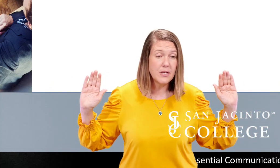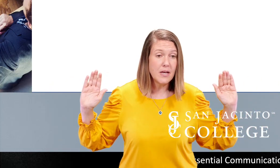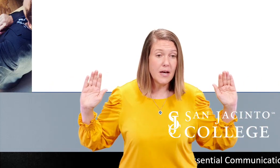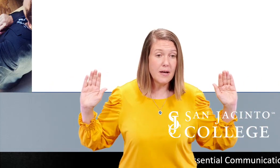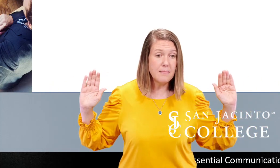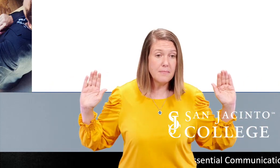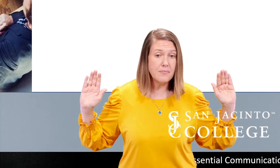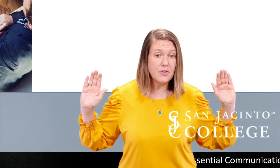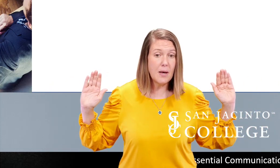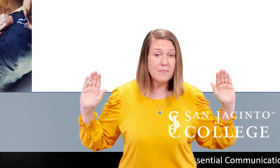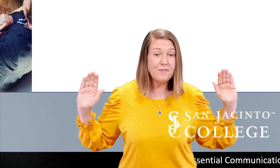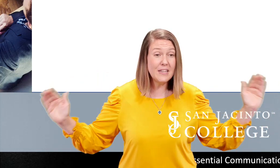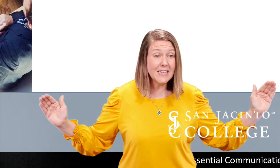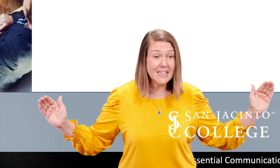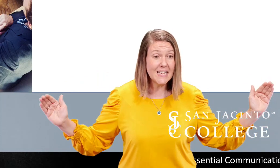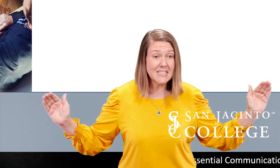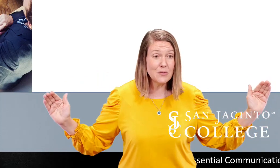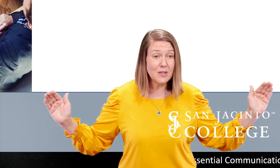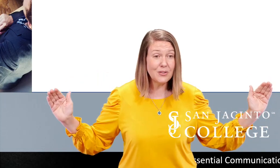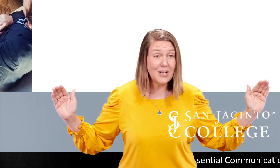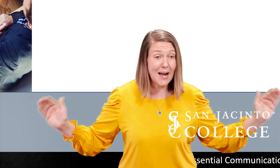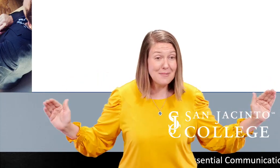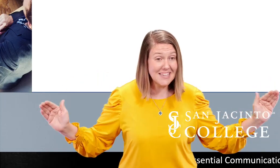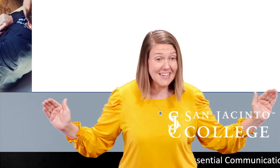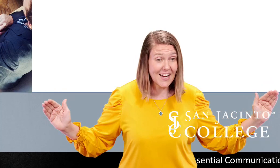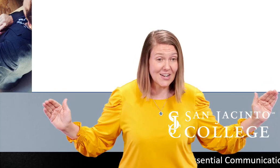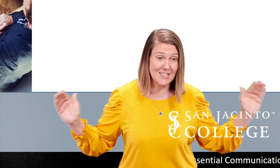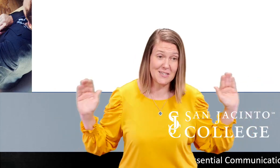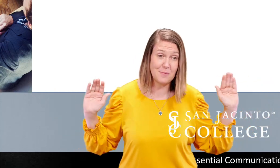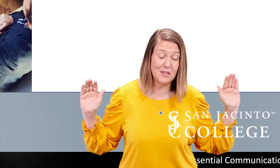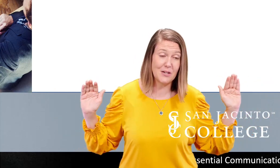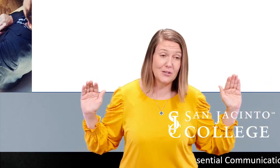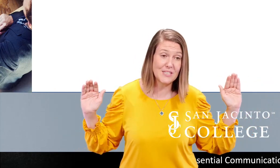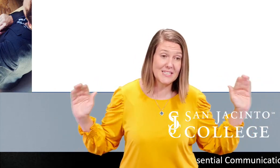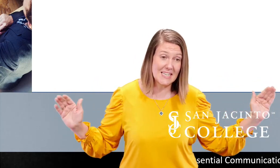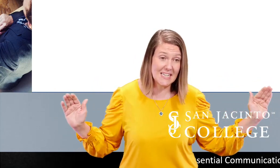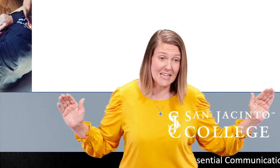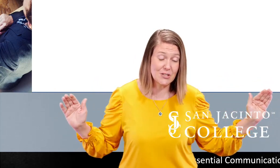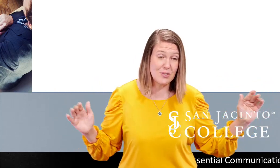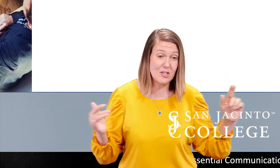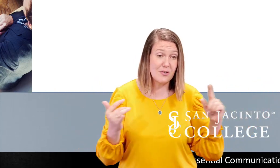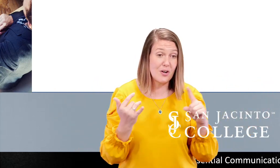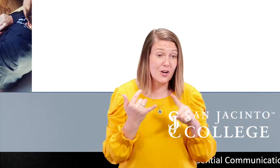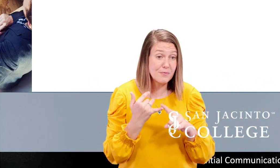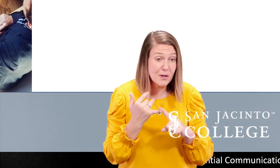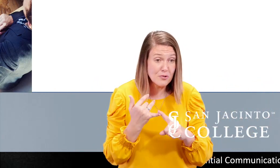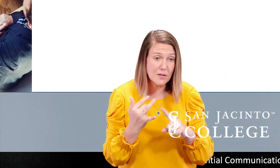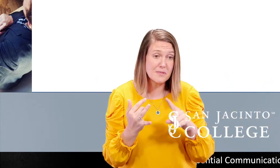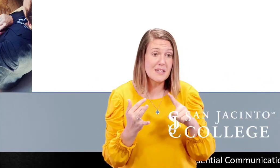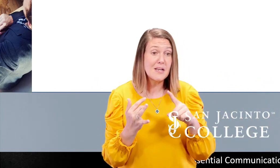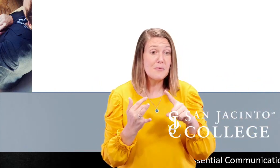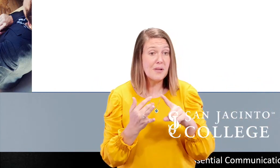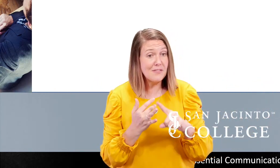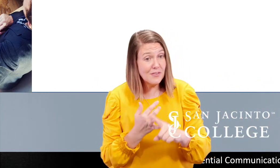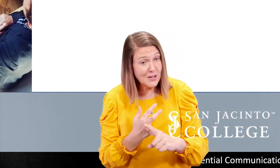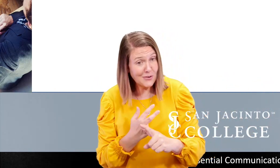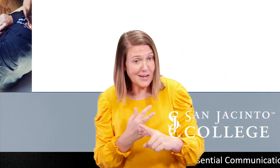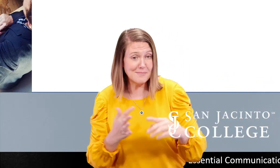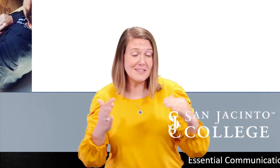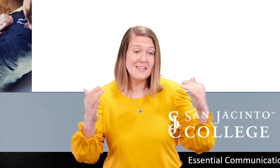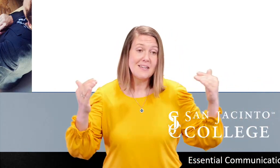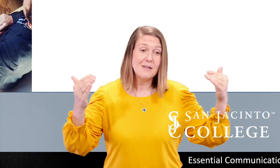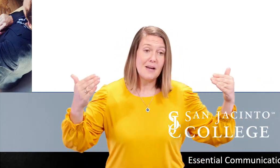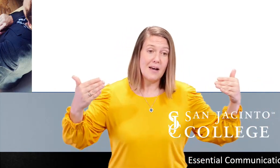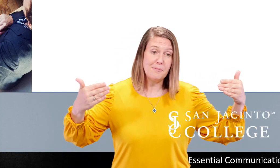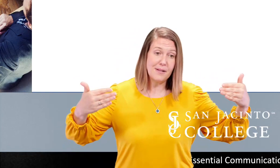about them feeling connected when they're not making eye contact, but they're sitting next to each other on road trips, playing video